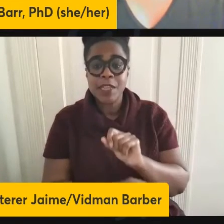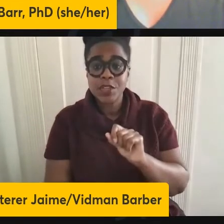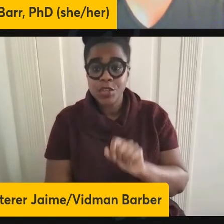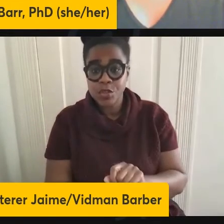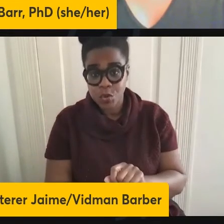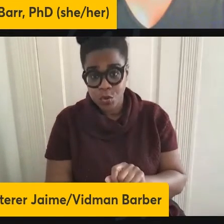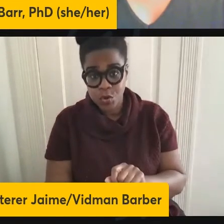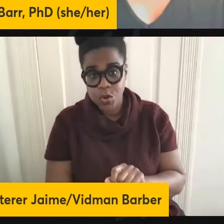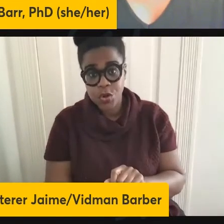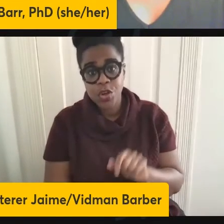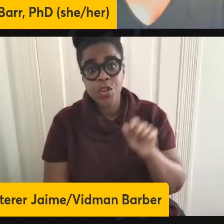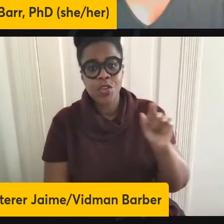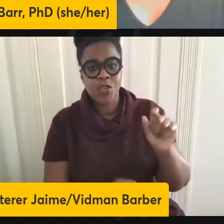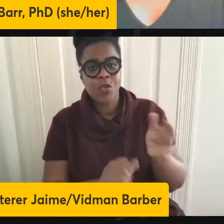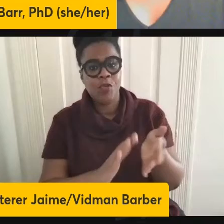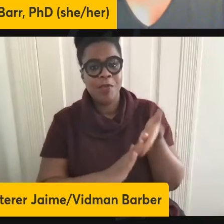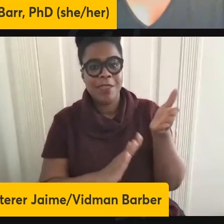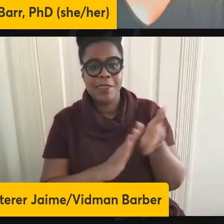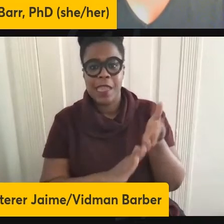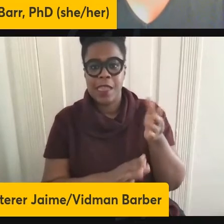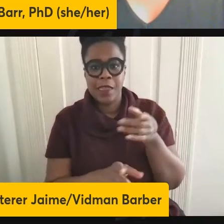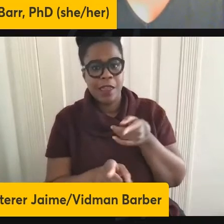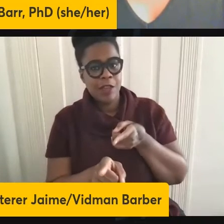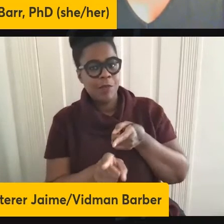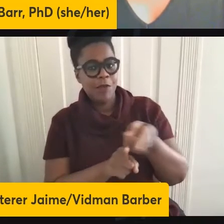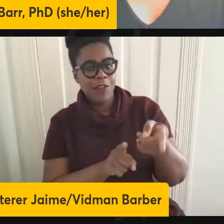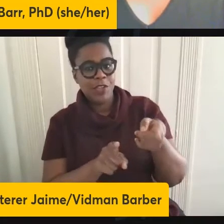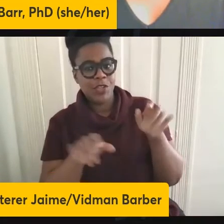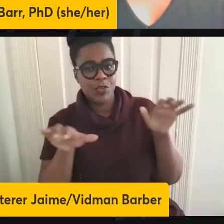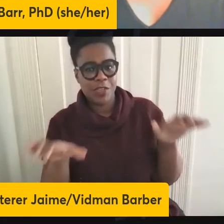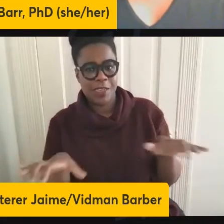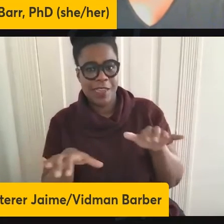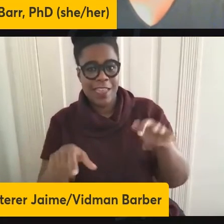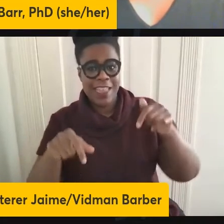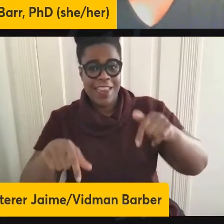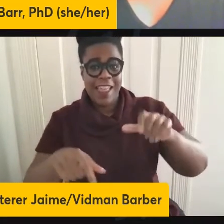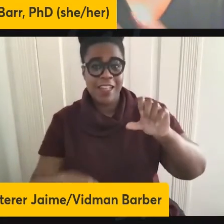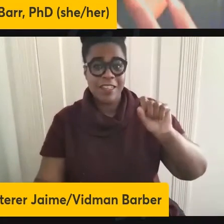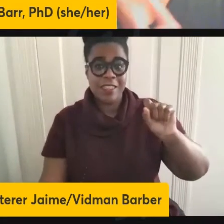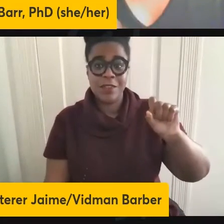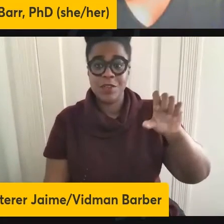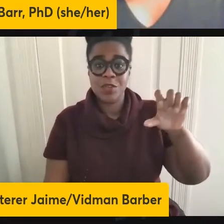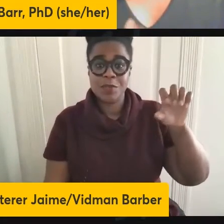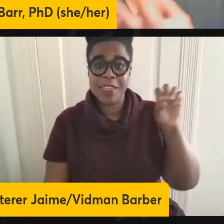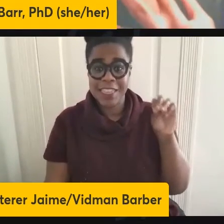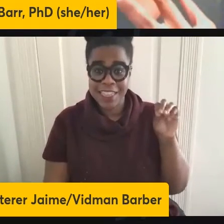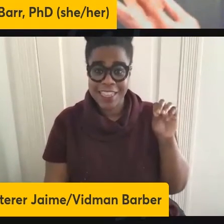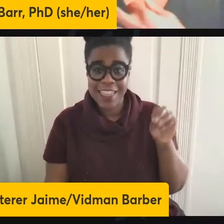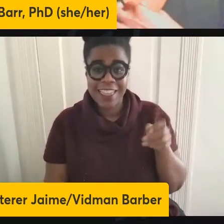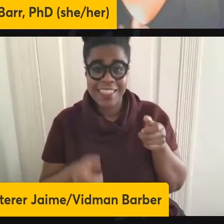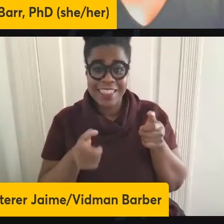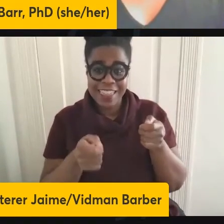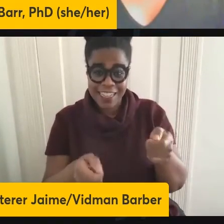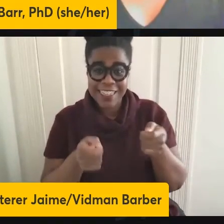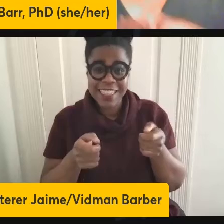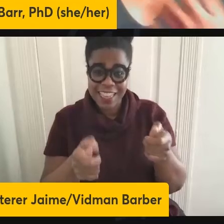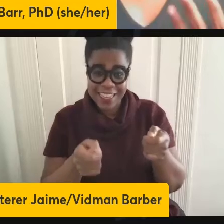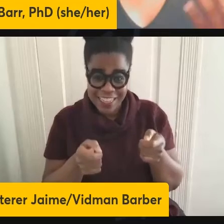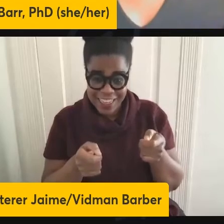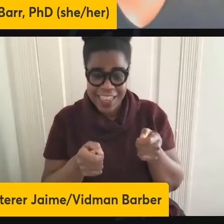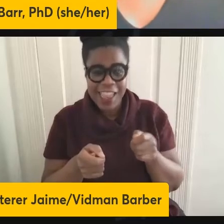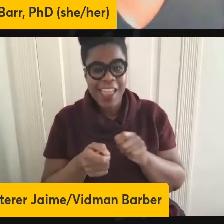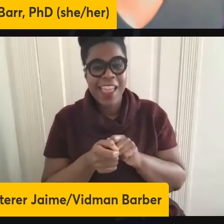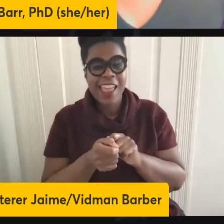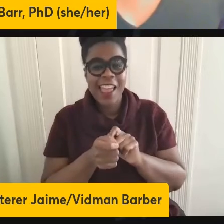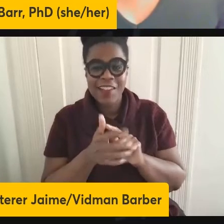to maintain that professionalism, because in this time of social media and texting and all of that, I